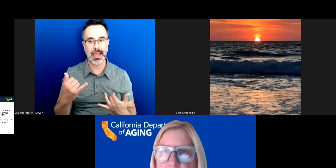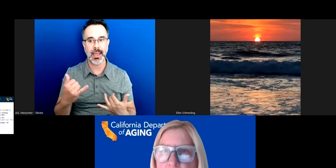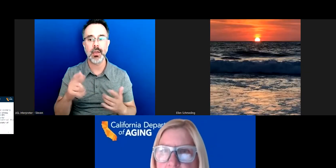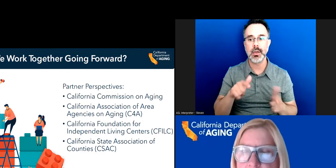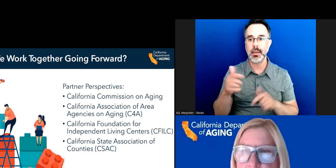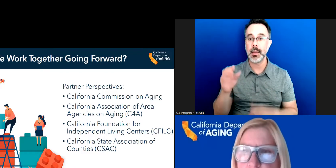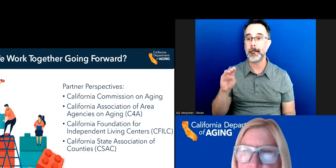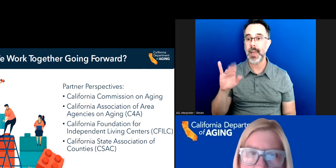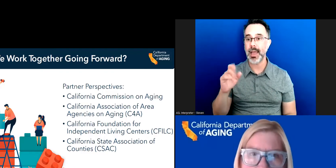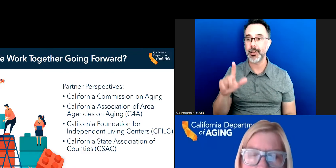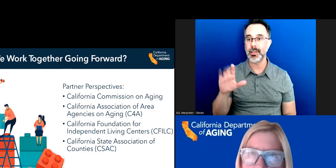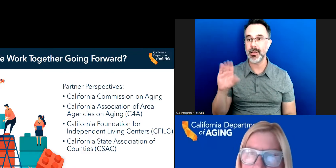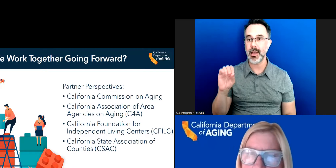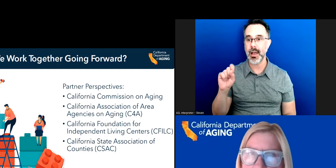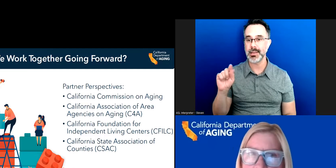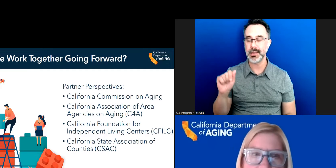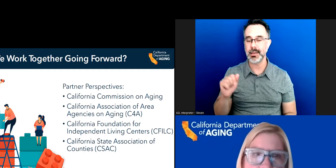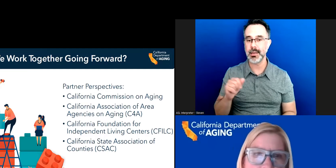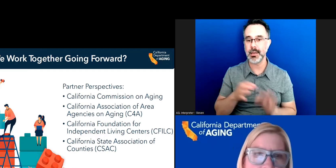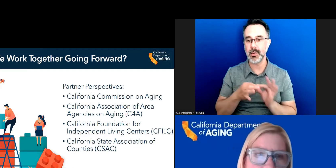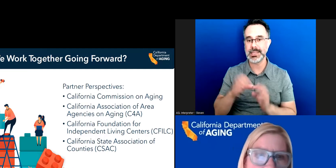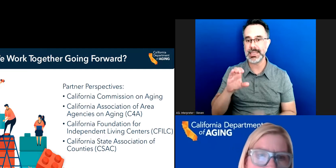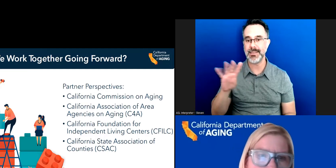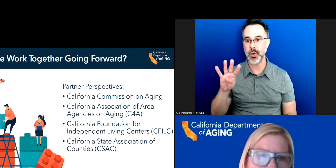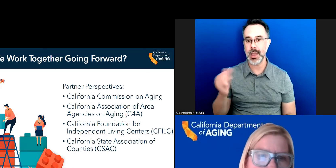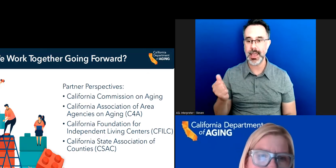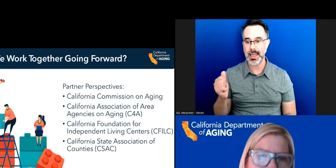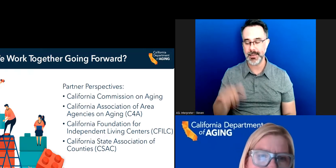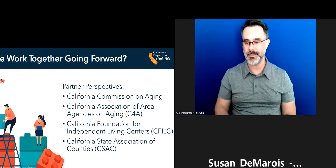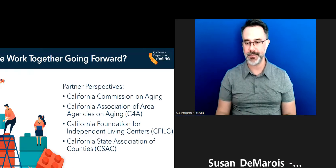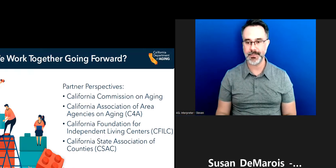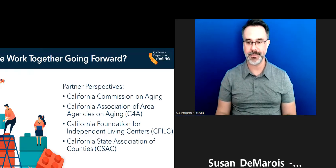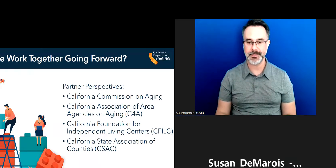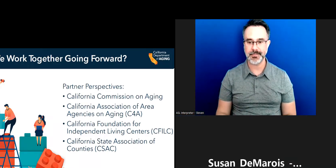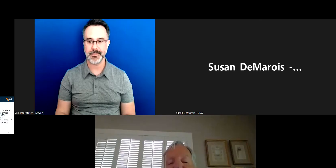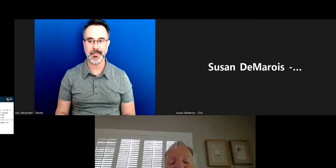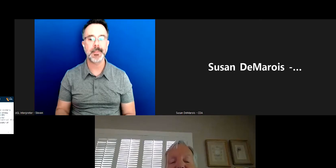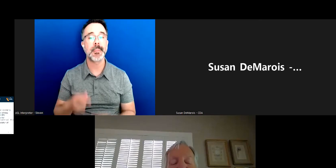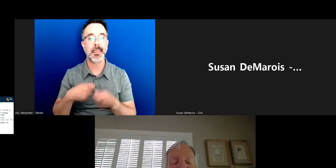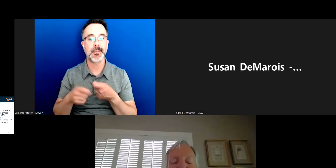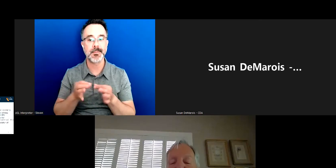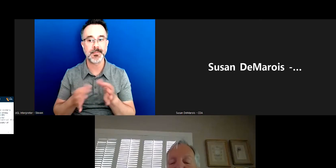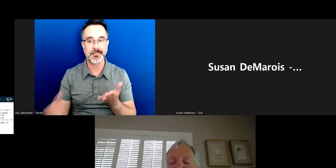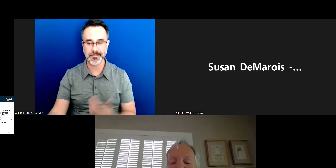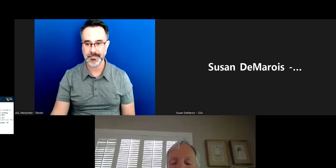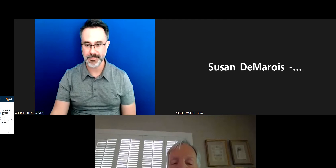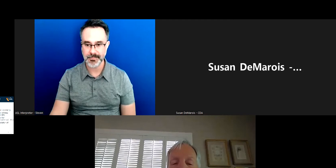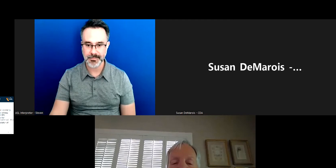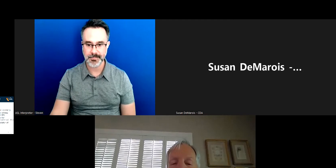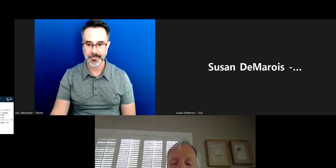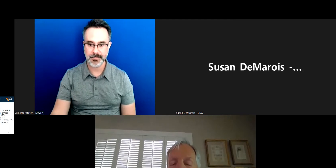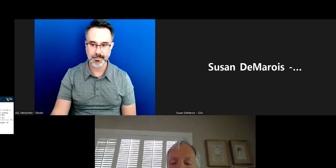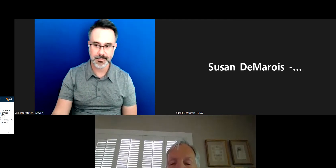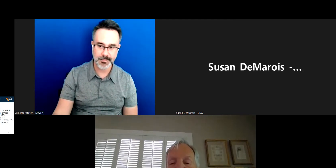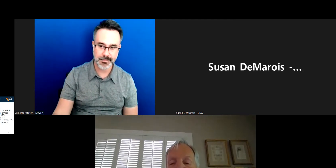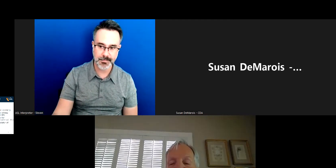Michael Costa with C4A. Welcome, Michael. Thank you. It's a pleasure to be here. And Ellen, you're a difficult act